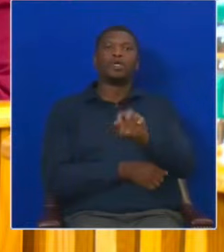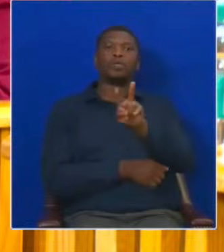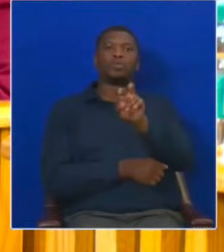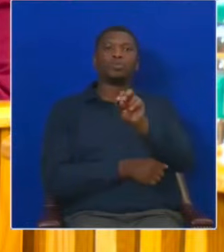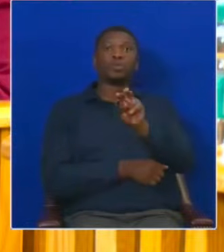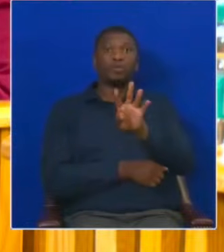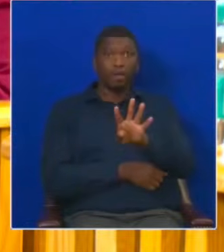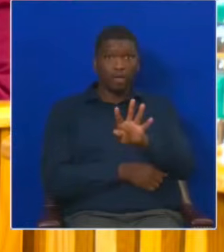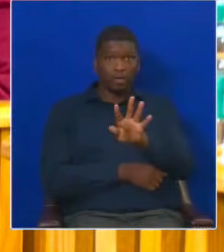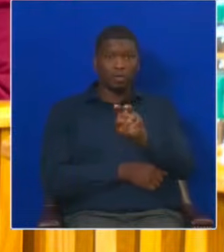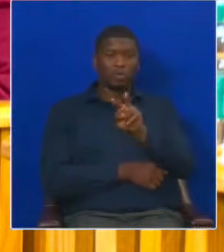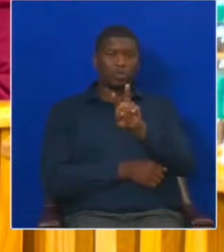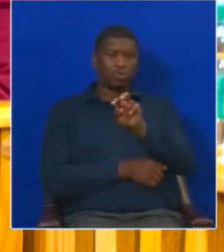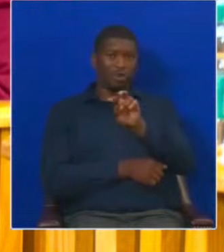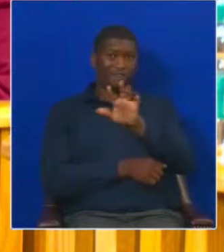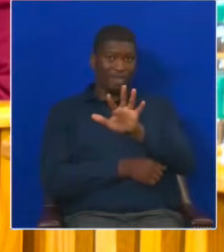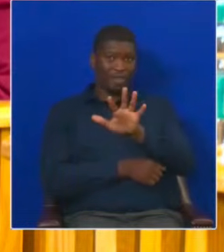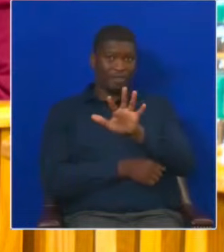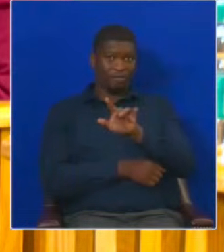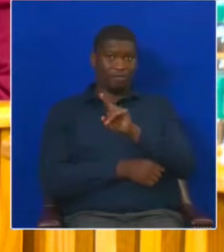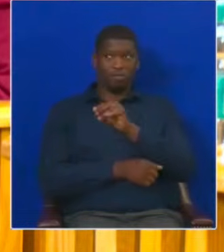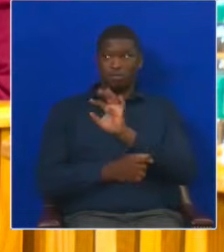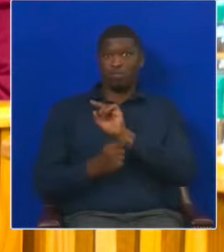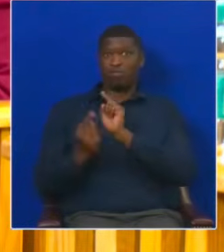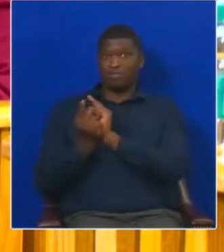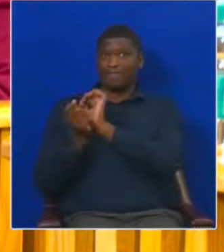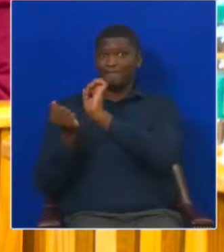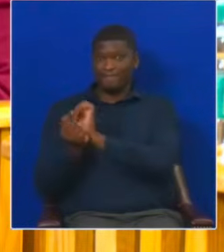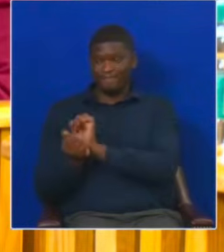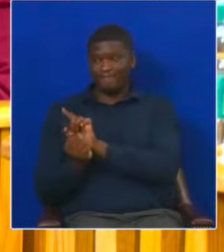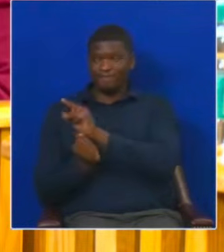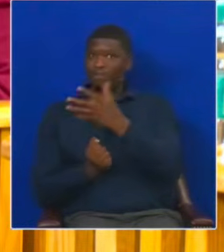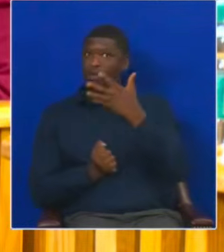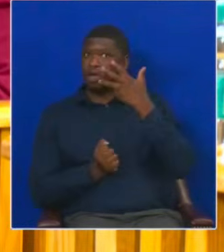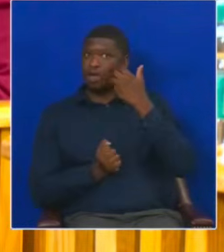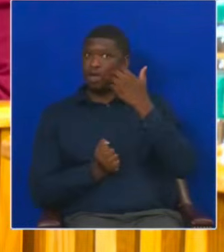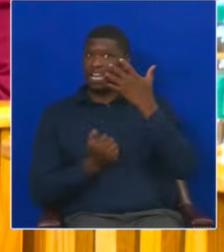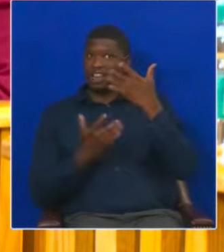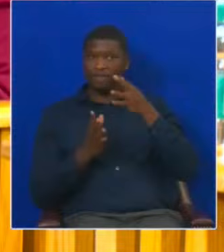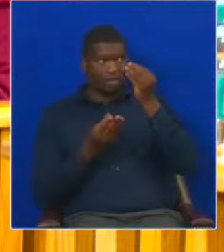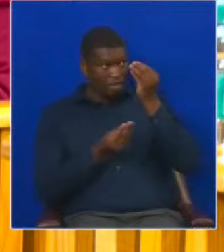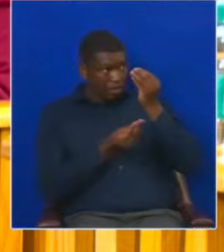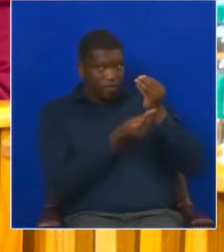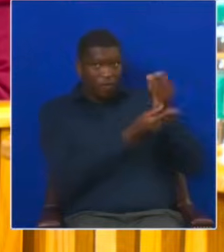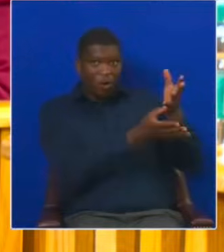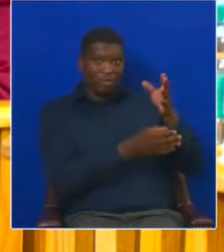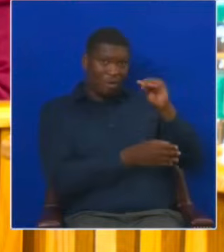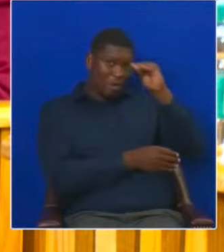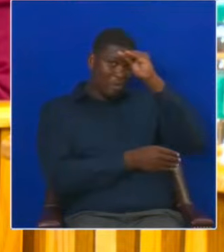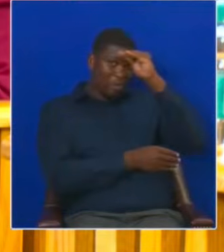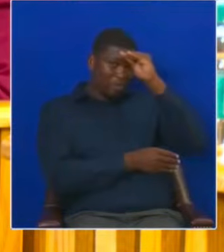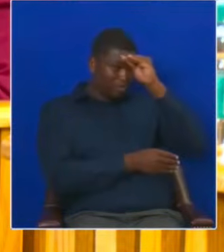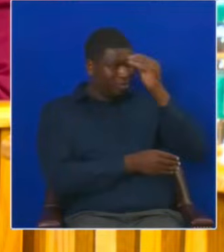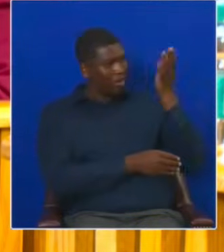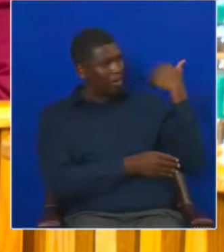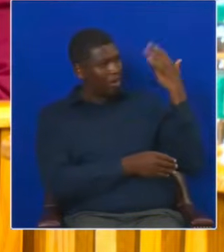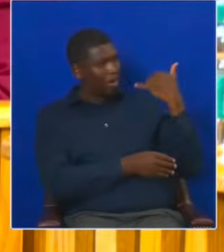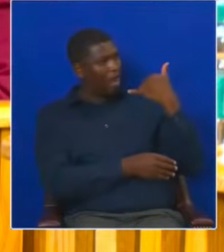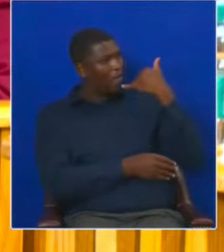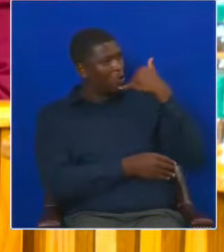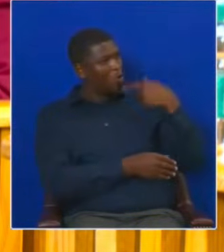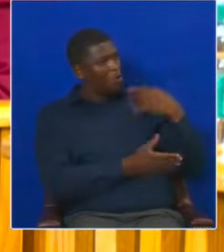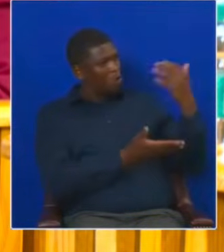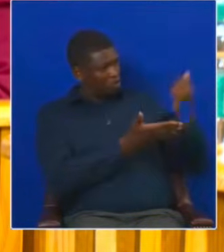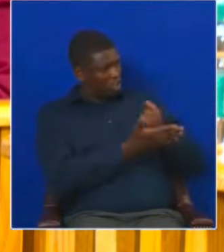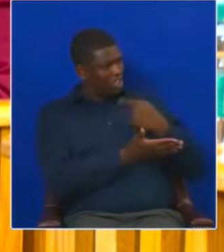informed the arresting officers that he burnt the cell phones that you returned to his house on the 12th of